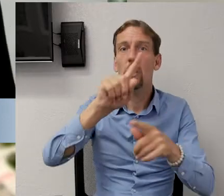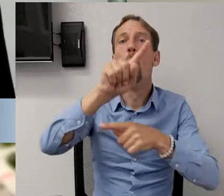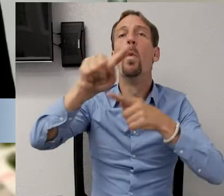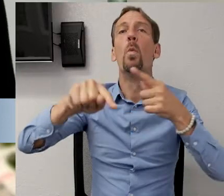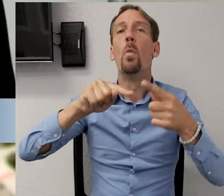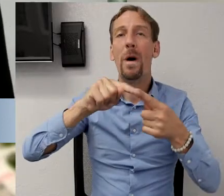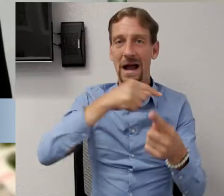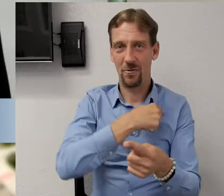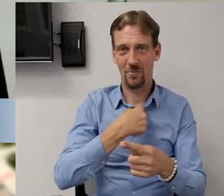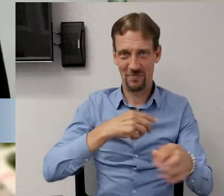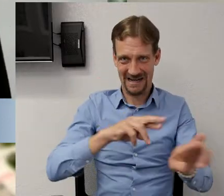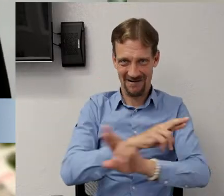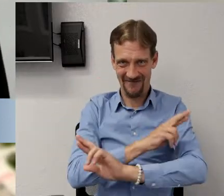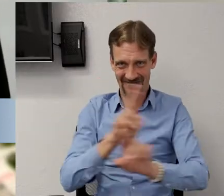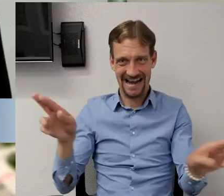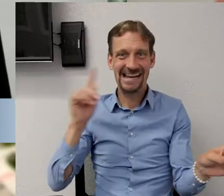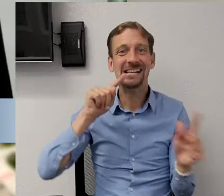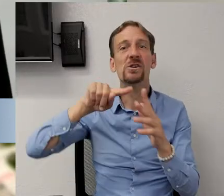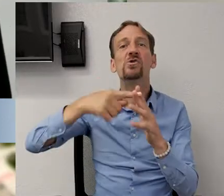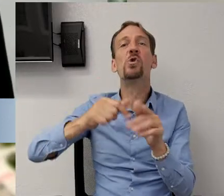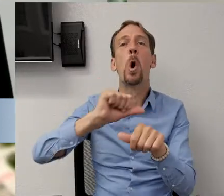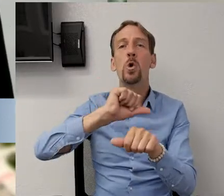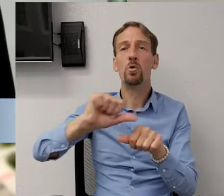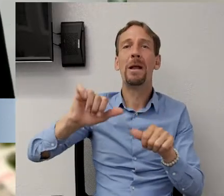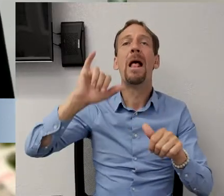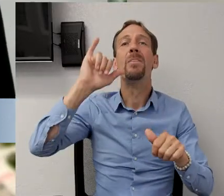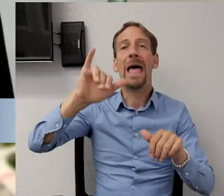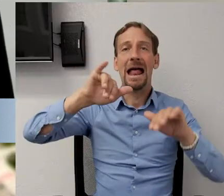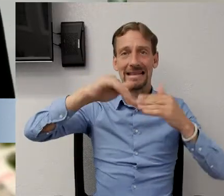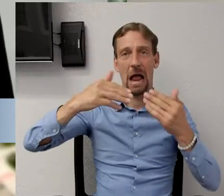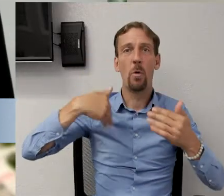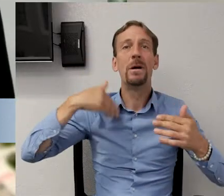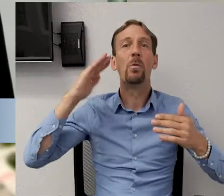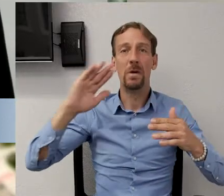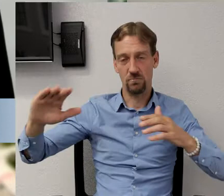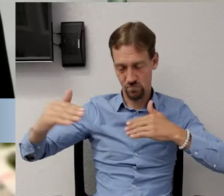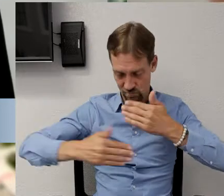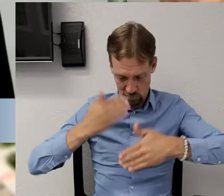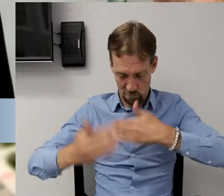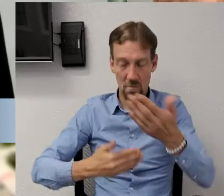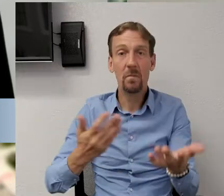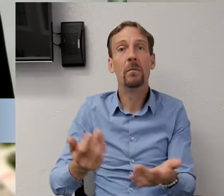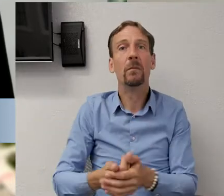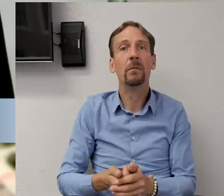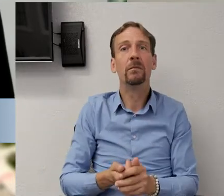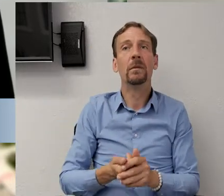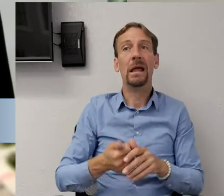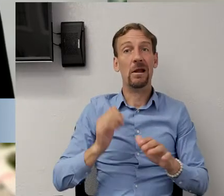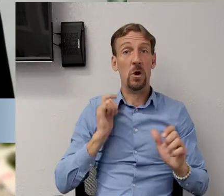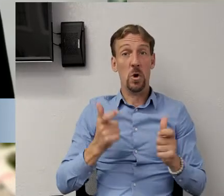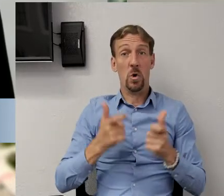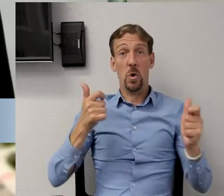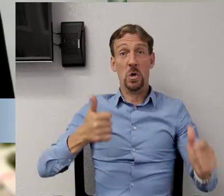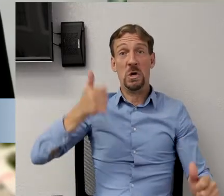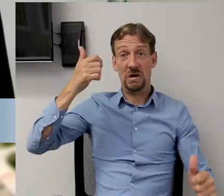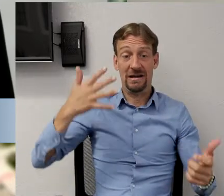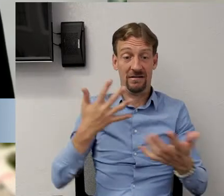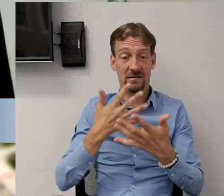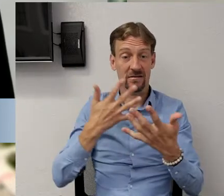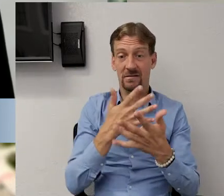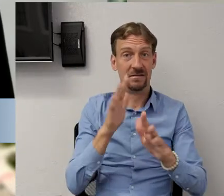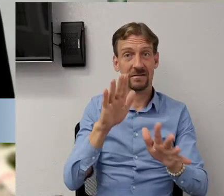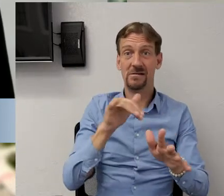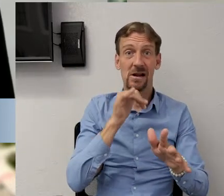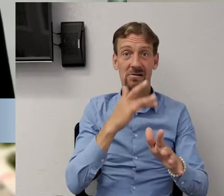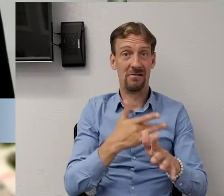ready to start surgery again, here's how we would do it. So, yeah, and our greatest fear, please